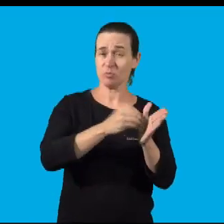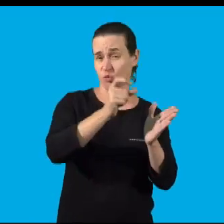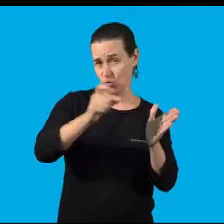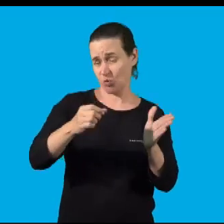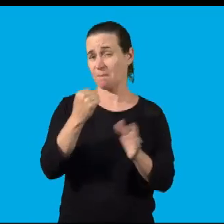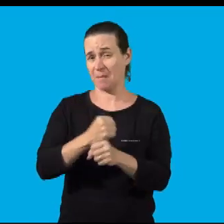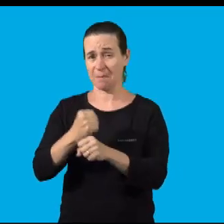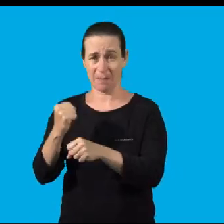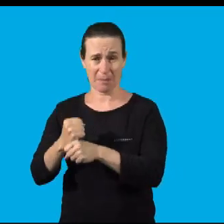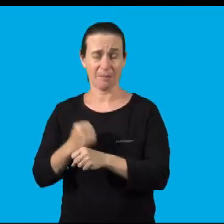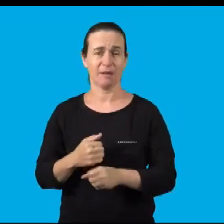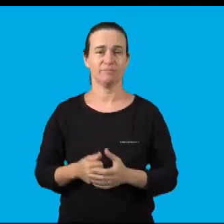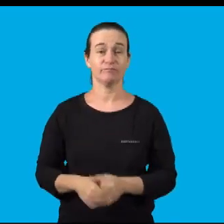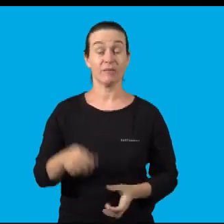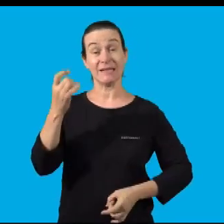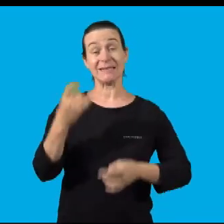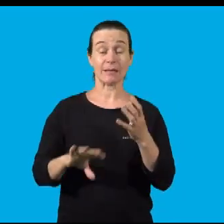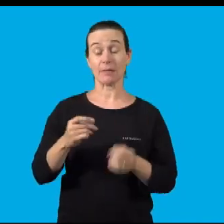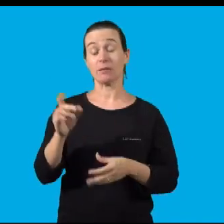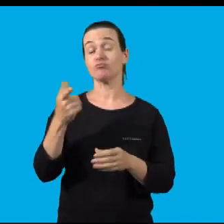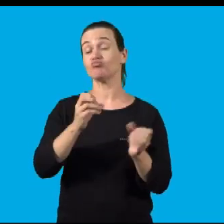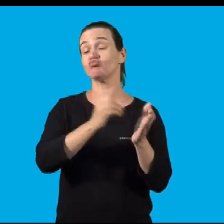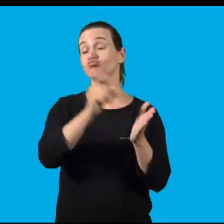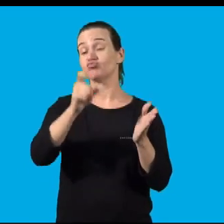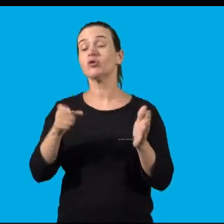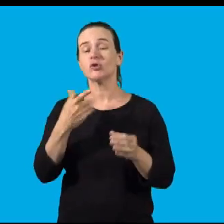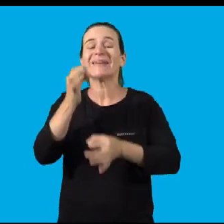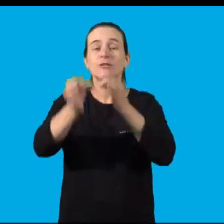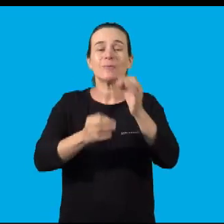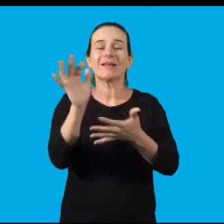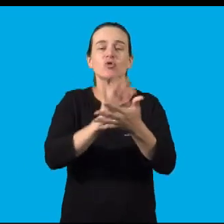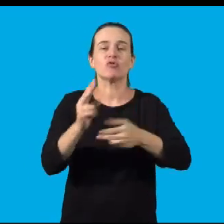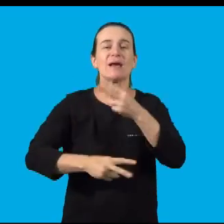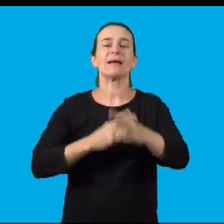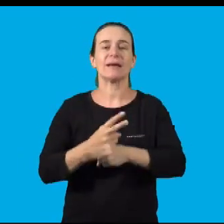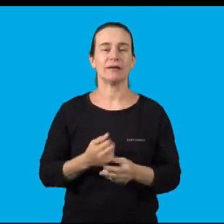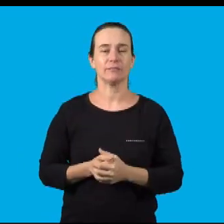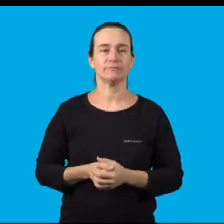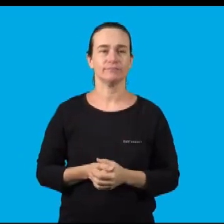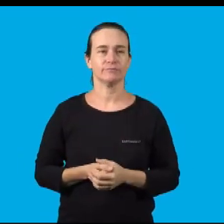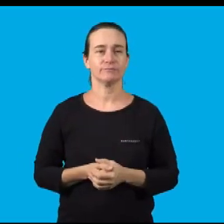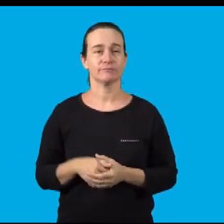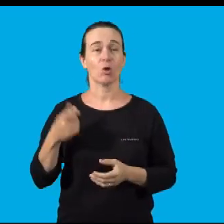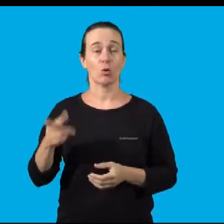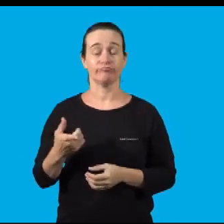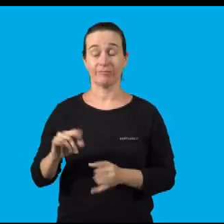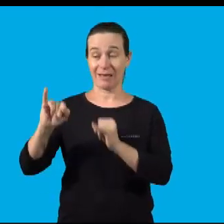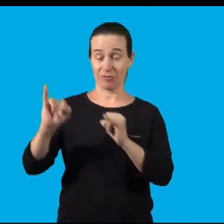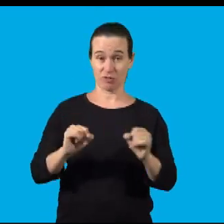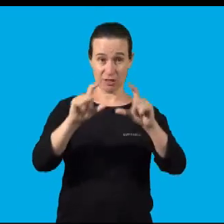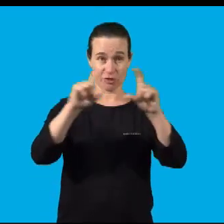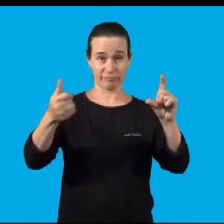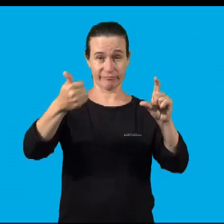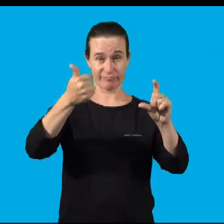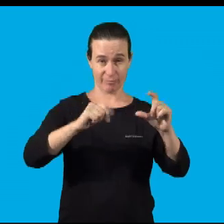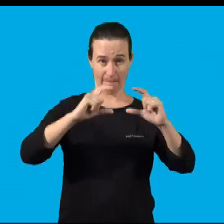that learners make. Learners often just narrate the entire plot instead of addressing the topic. The introduction, body, paragraphs,